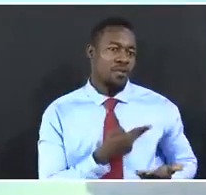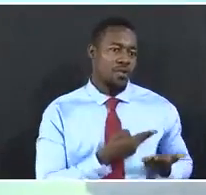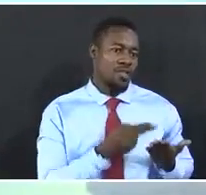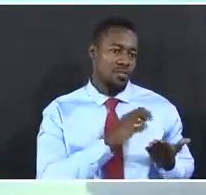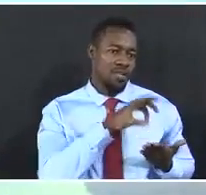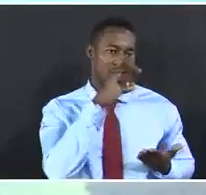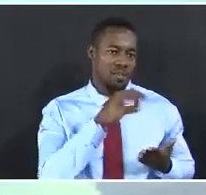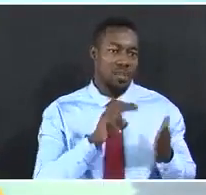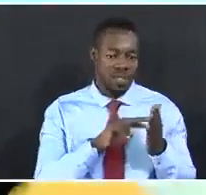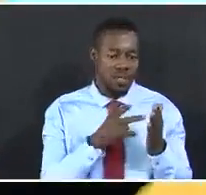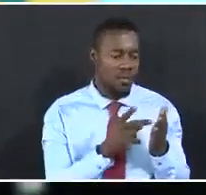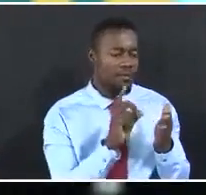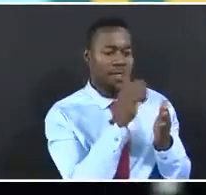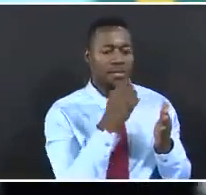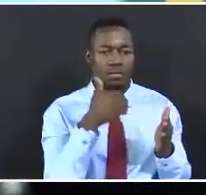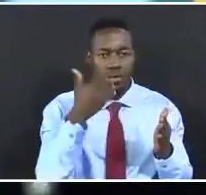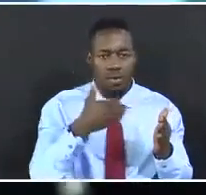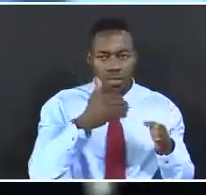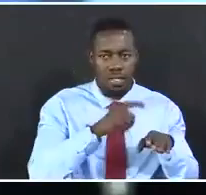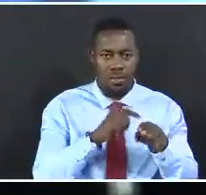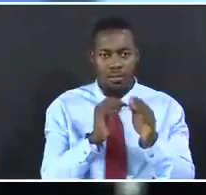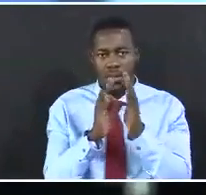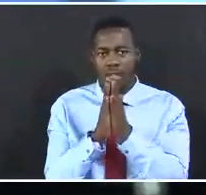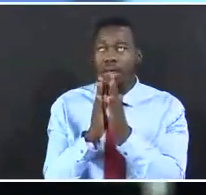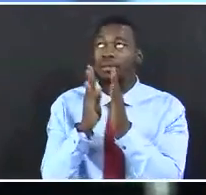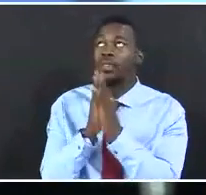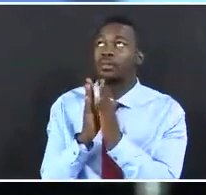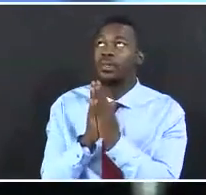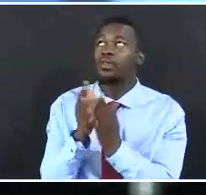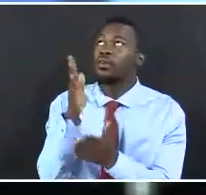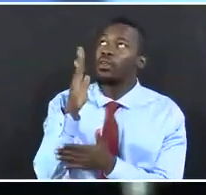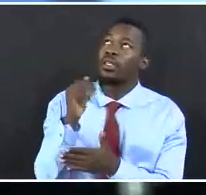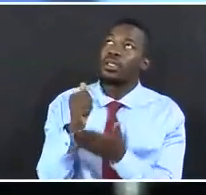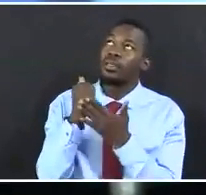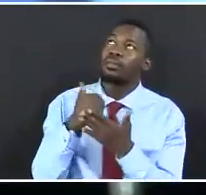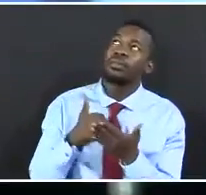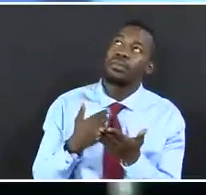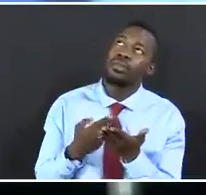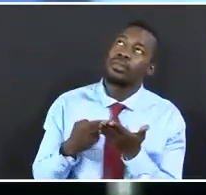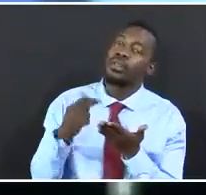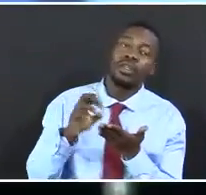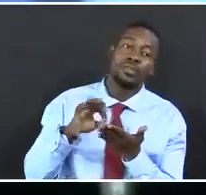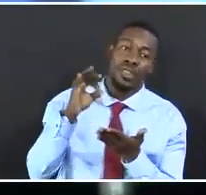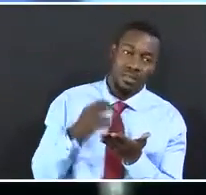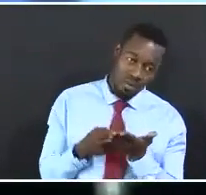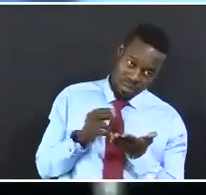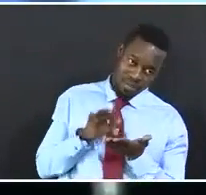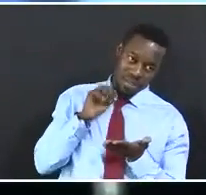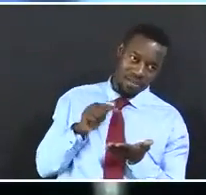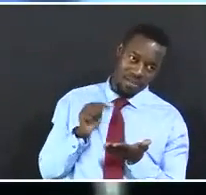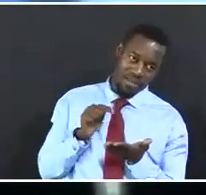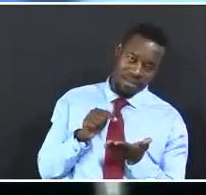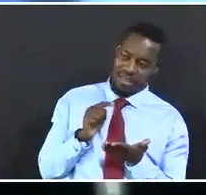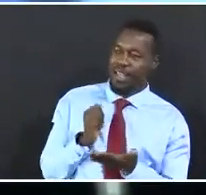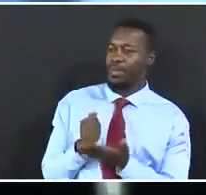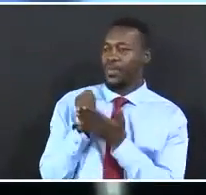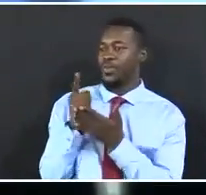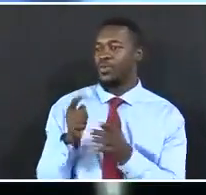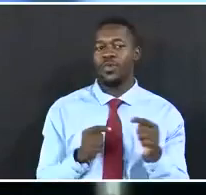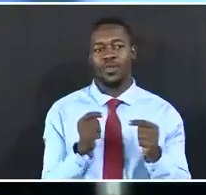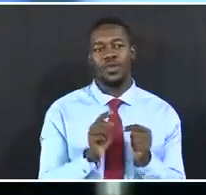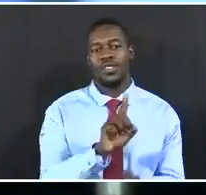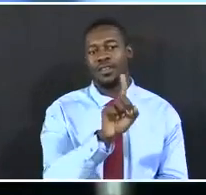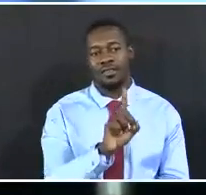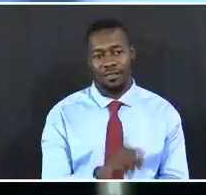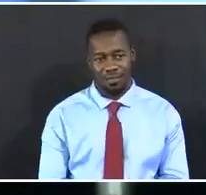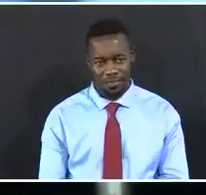about, that we are struggling with, pornography, adultery, theft,